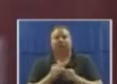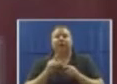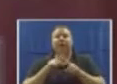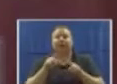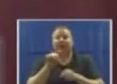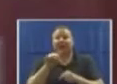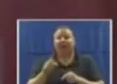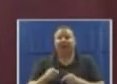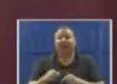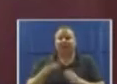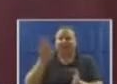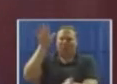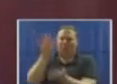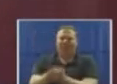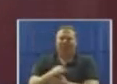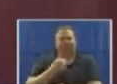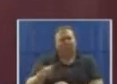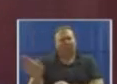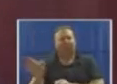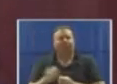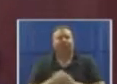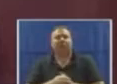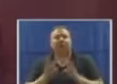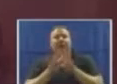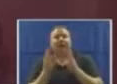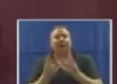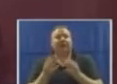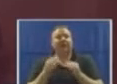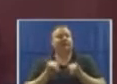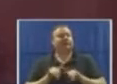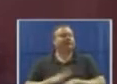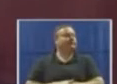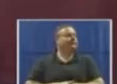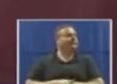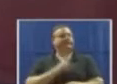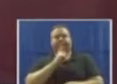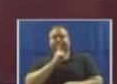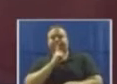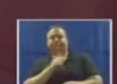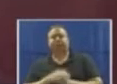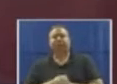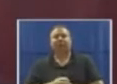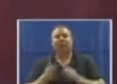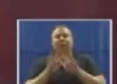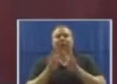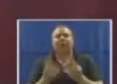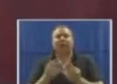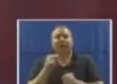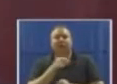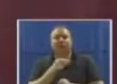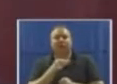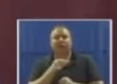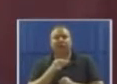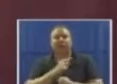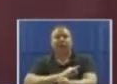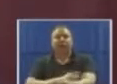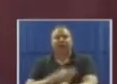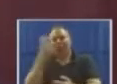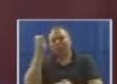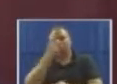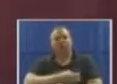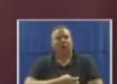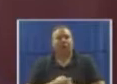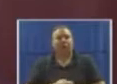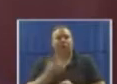ruling party, and again, Cabinet stood by. A cabinet appears to be power drunk. After